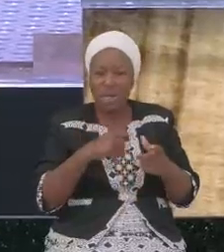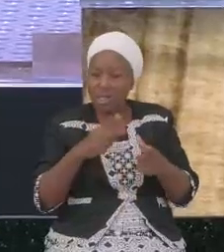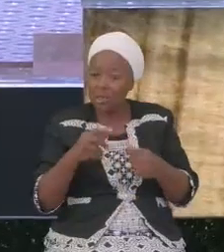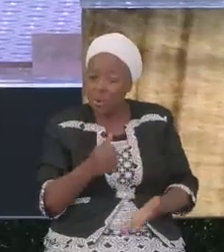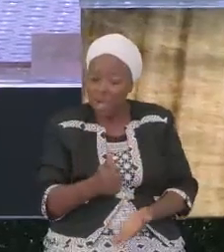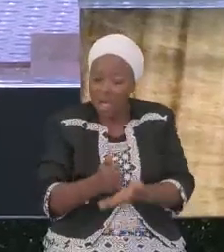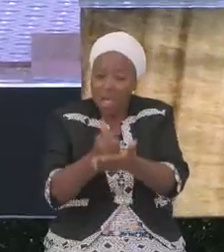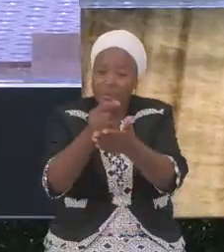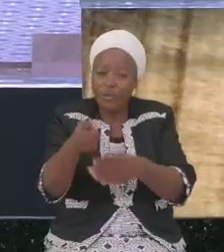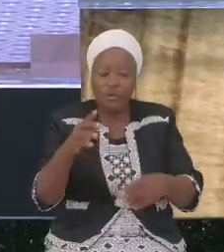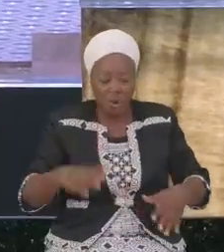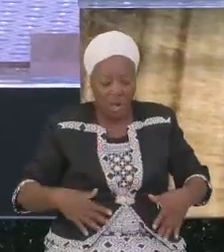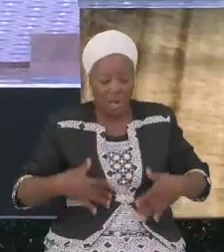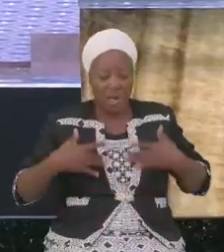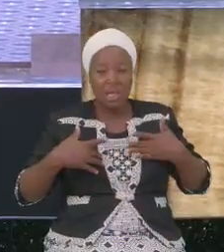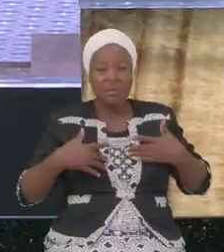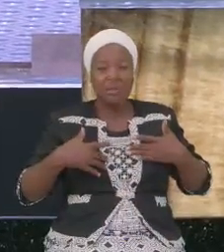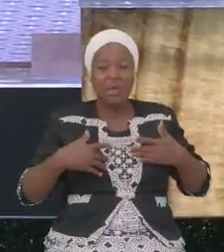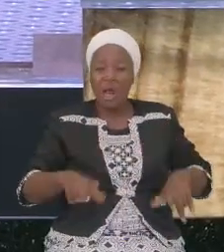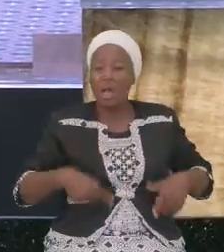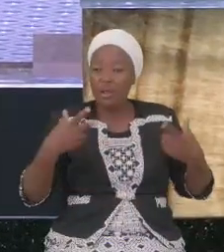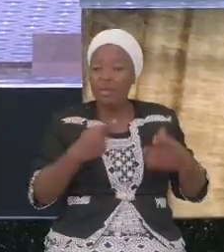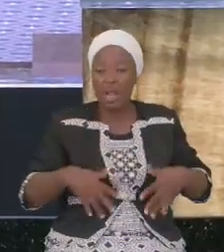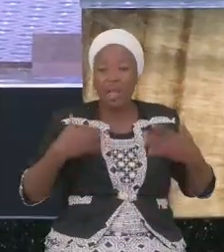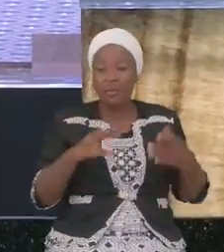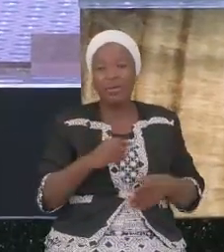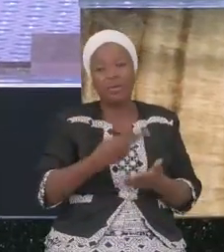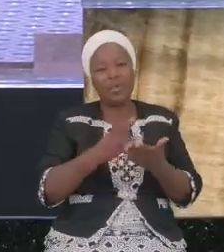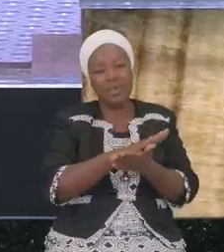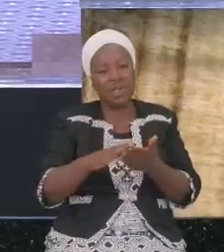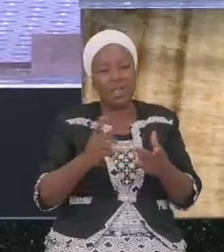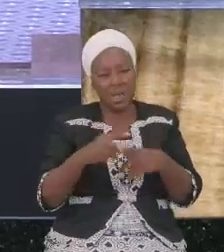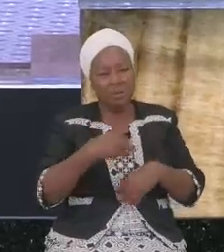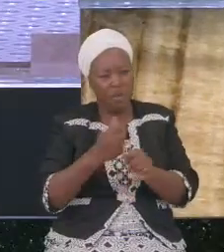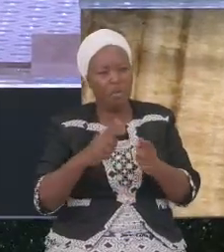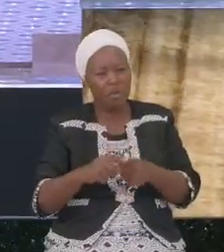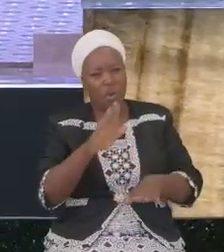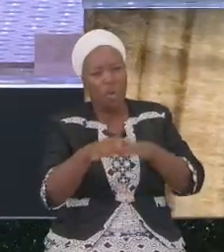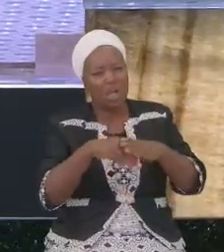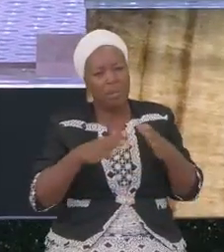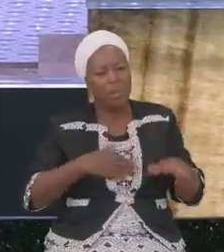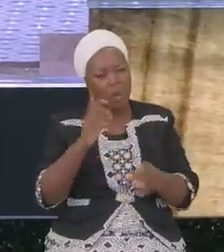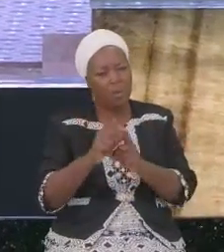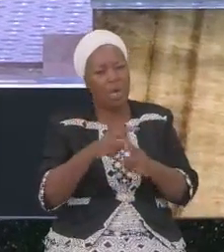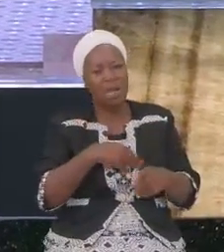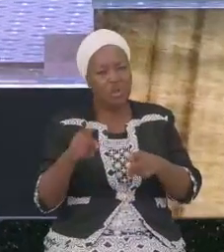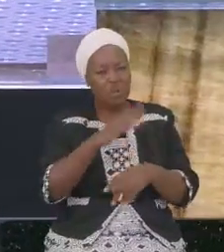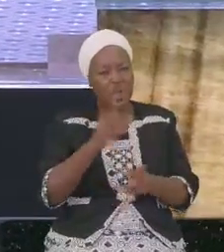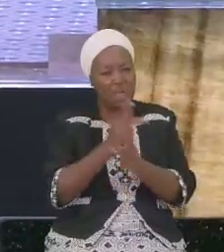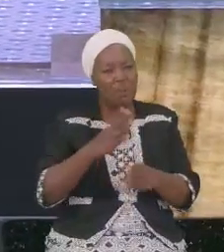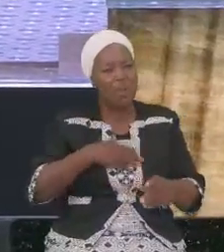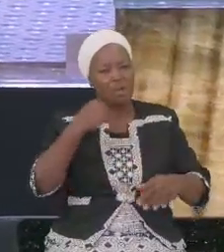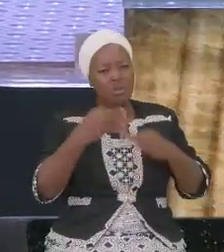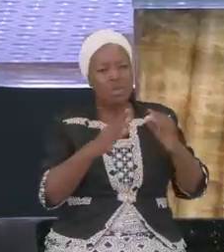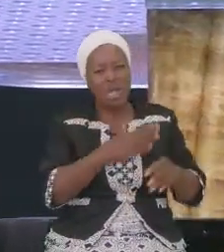of righteousness. And then he says, I'll cause you to walk in my statutes, and you shall keep my judgments,